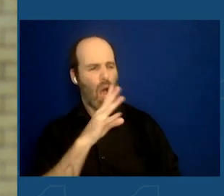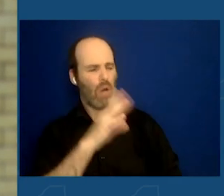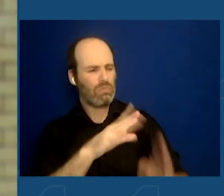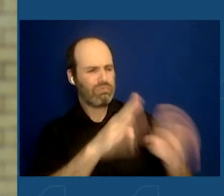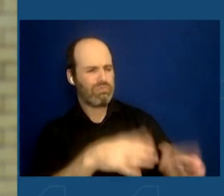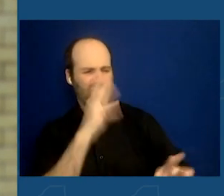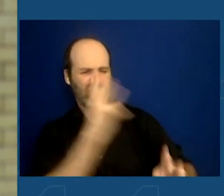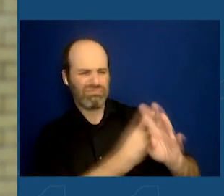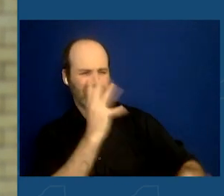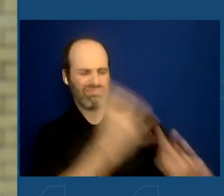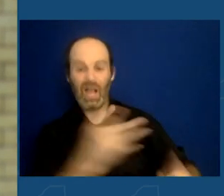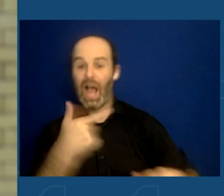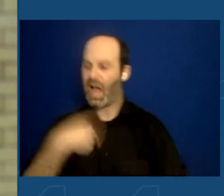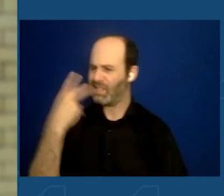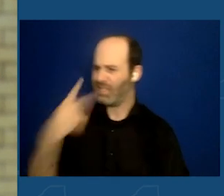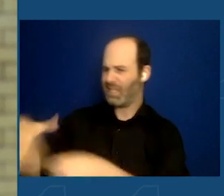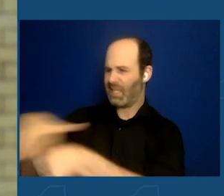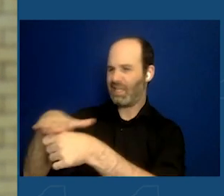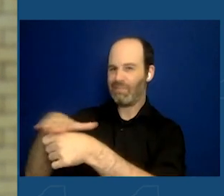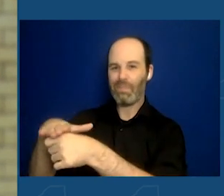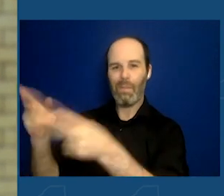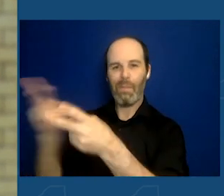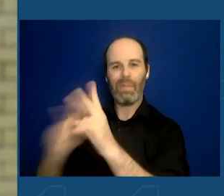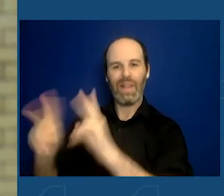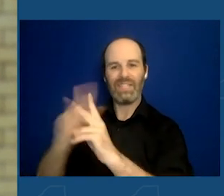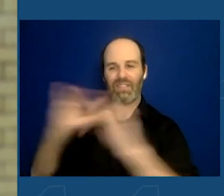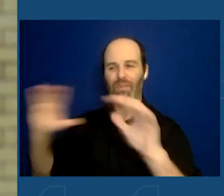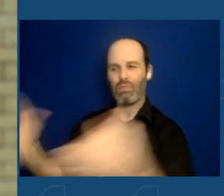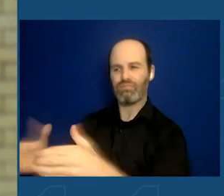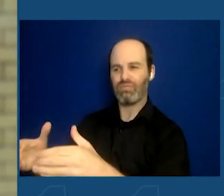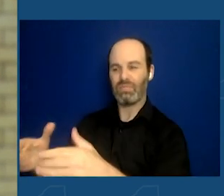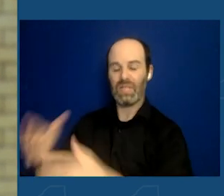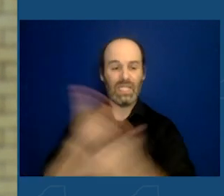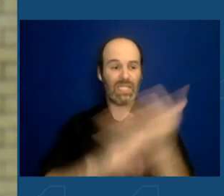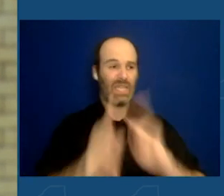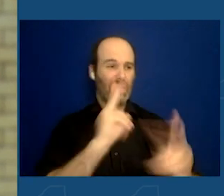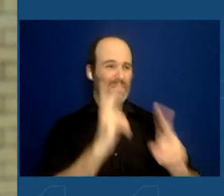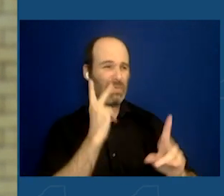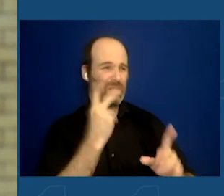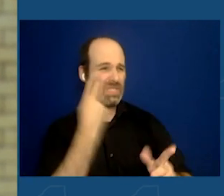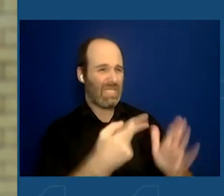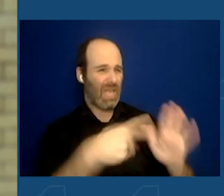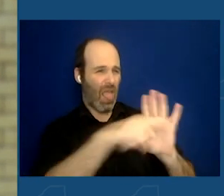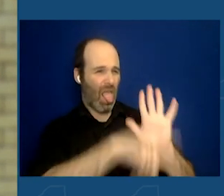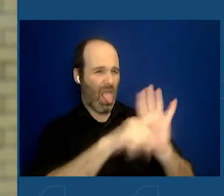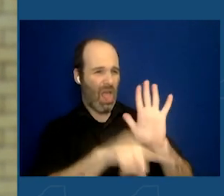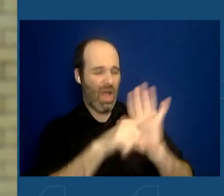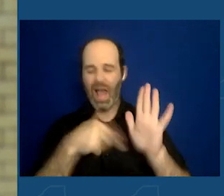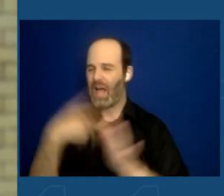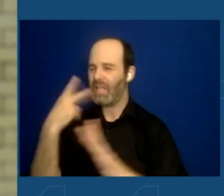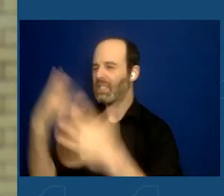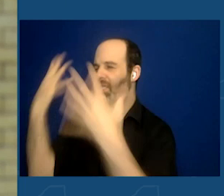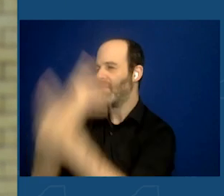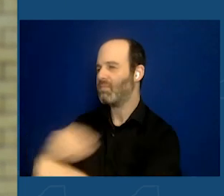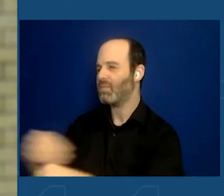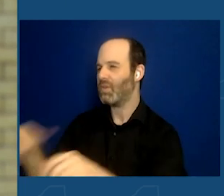blight, I see beauty. Where some see pavement, I see